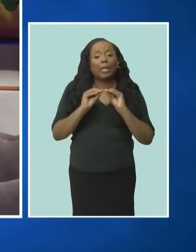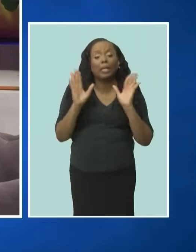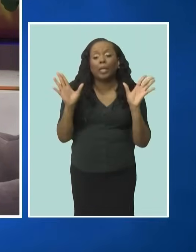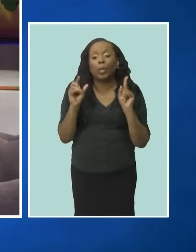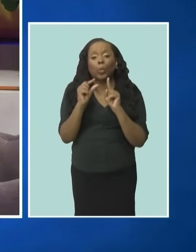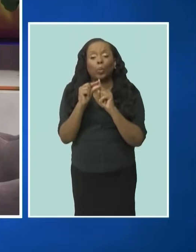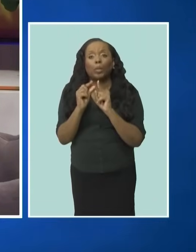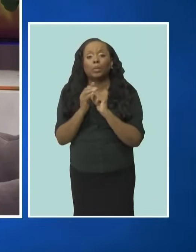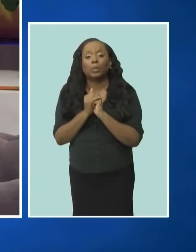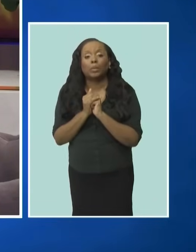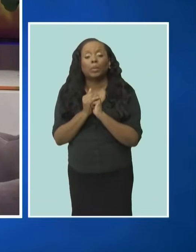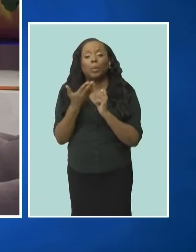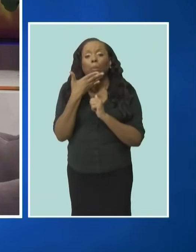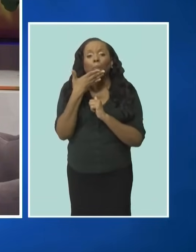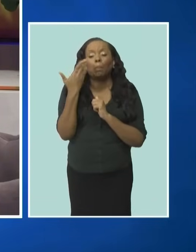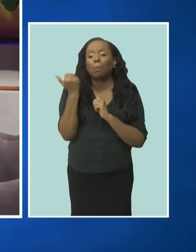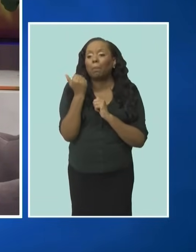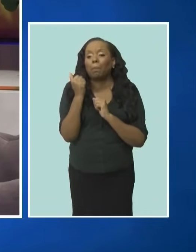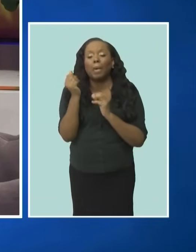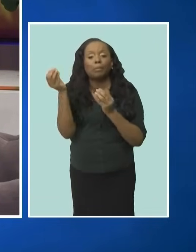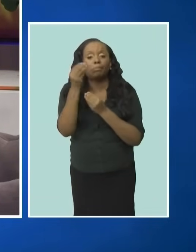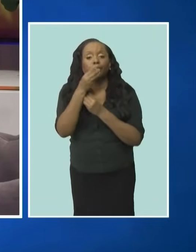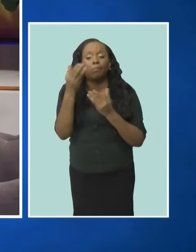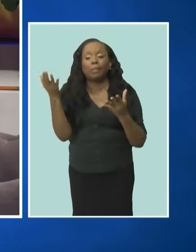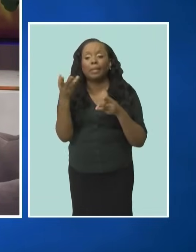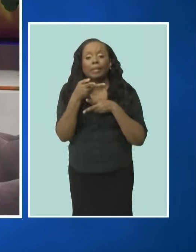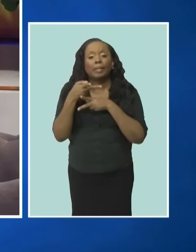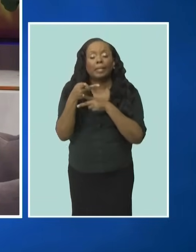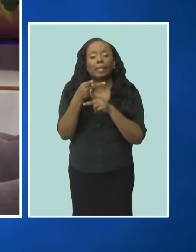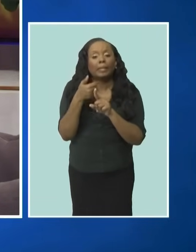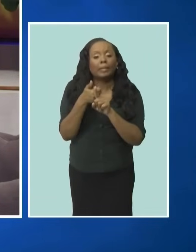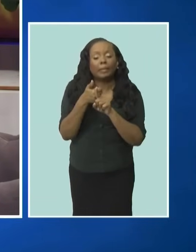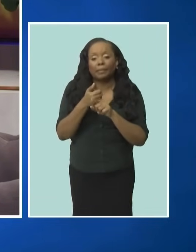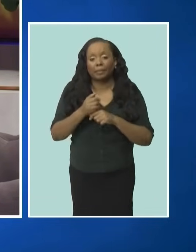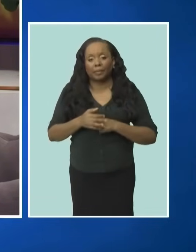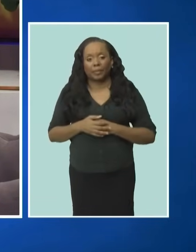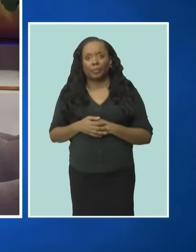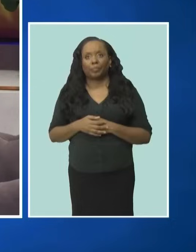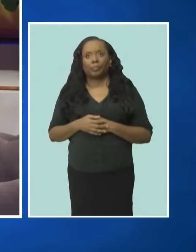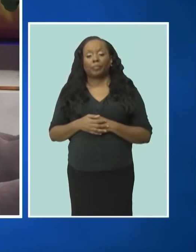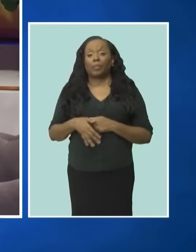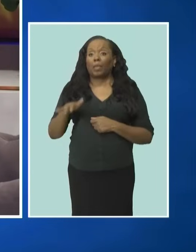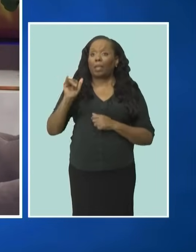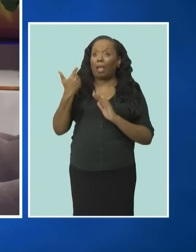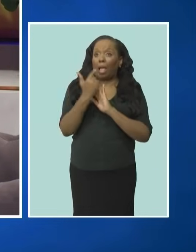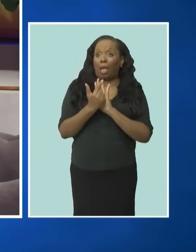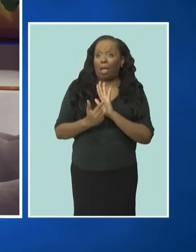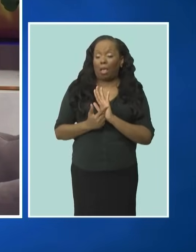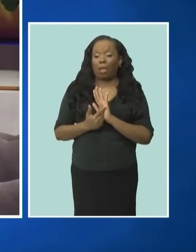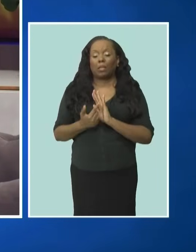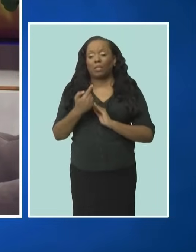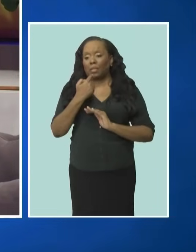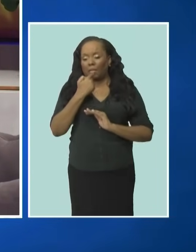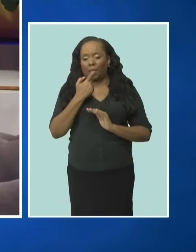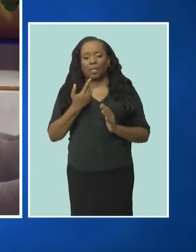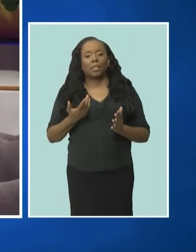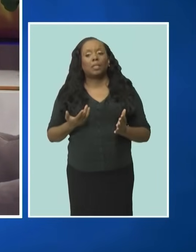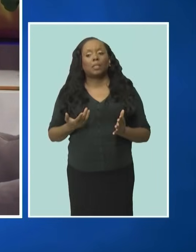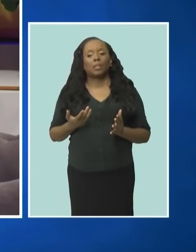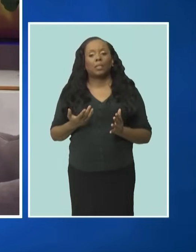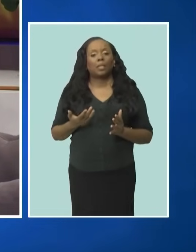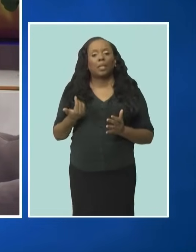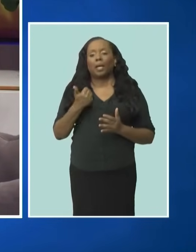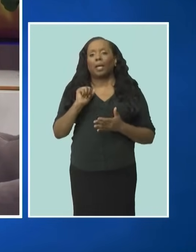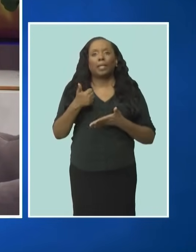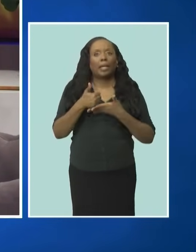will be better able to make appropriate decisions about their care. And the Act prioritizes treatment in the least restrictive